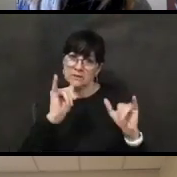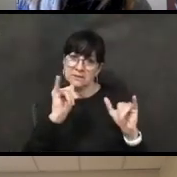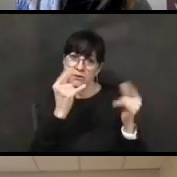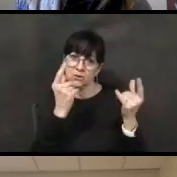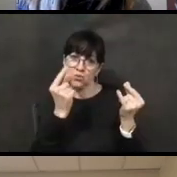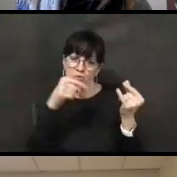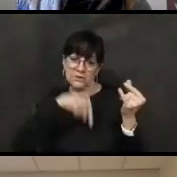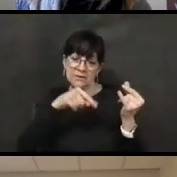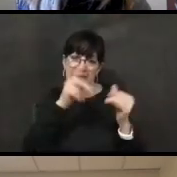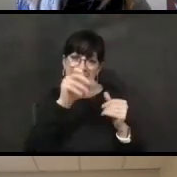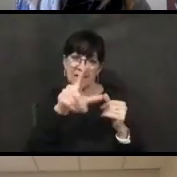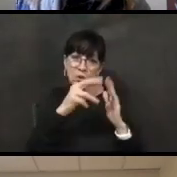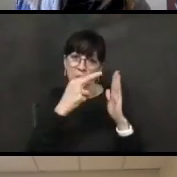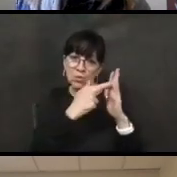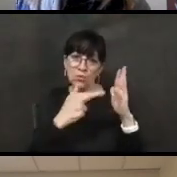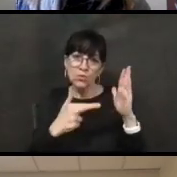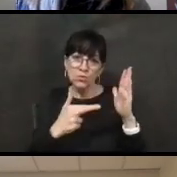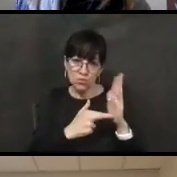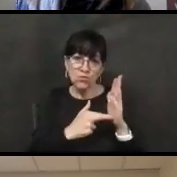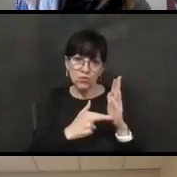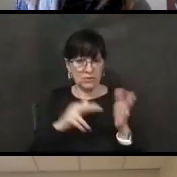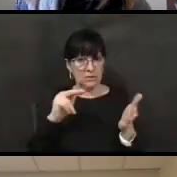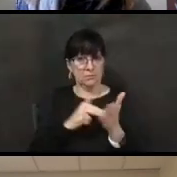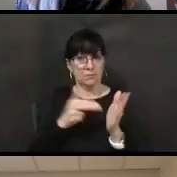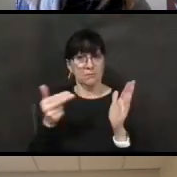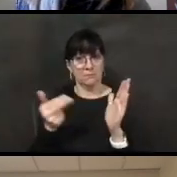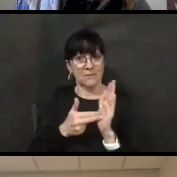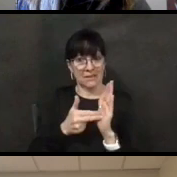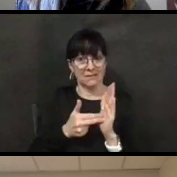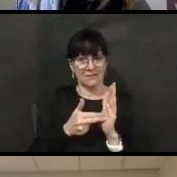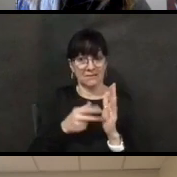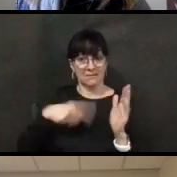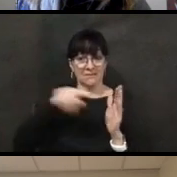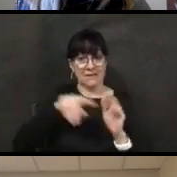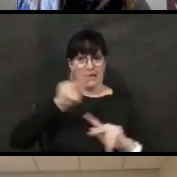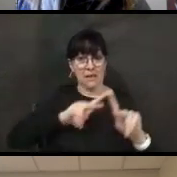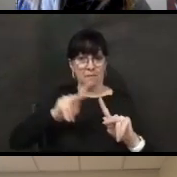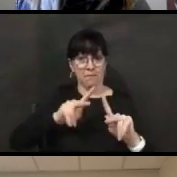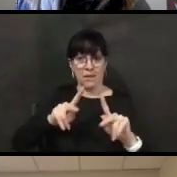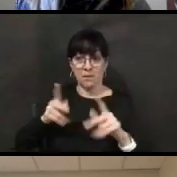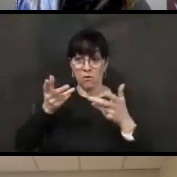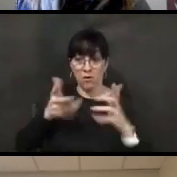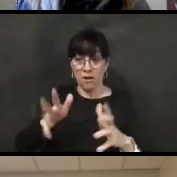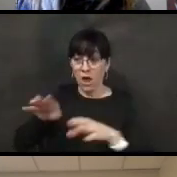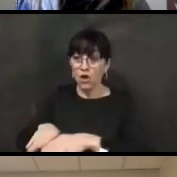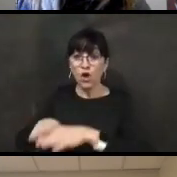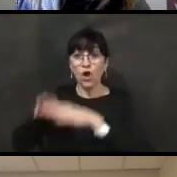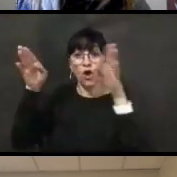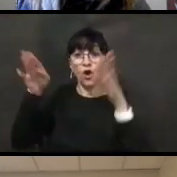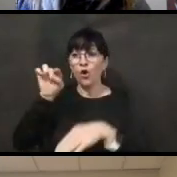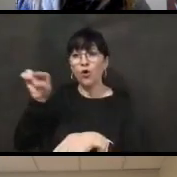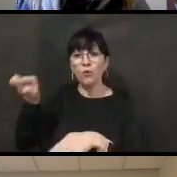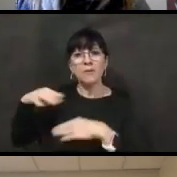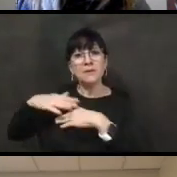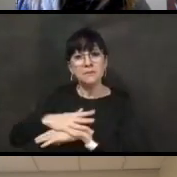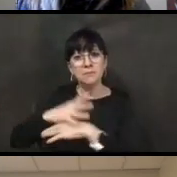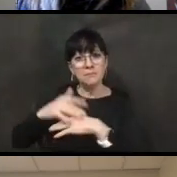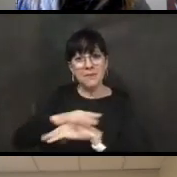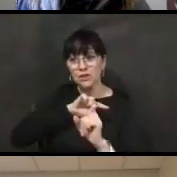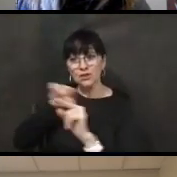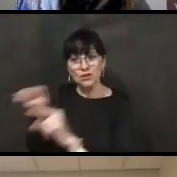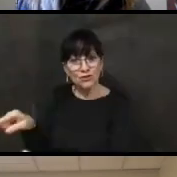can go down as a group at the beach, it's going to be a little while. But again, we just thank you for asking those questions and reminding you if you're